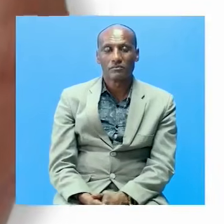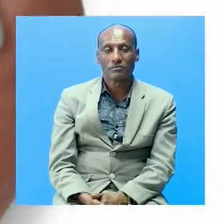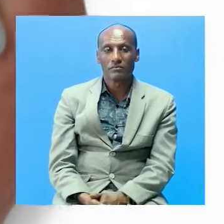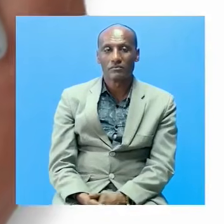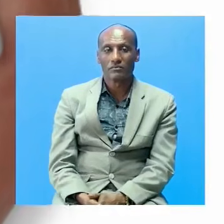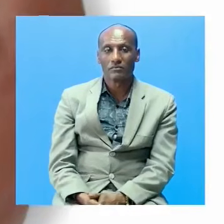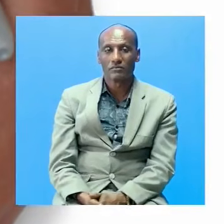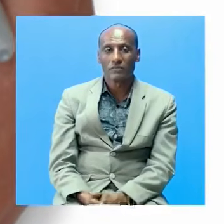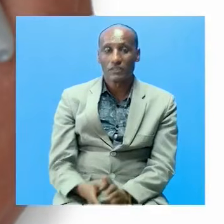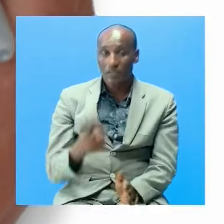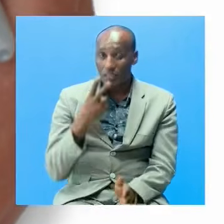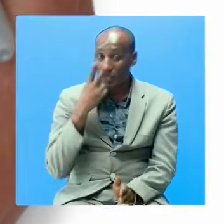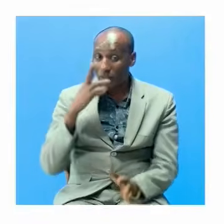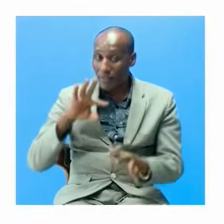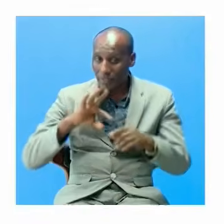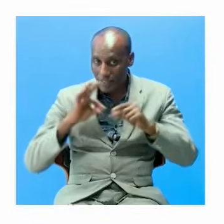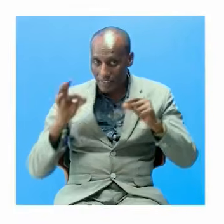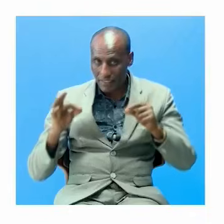shoes.